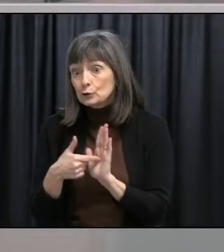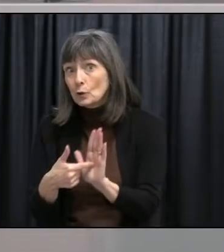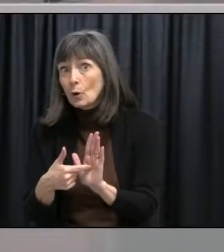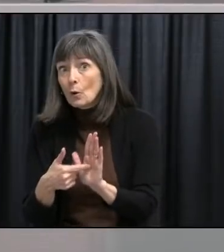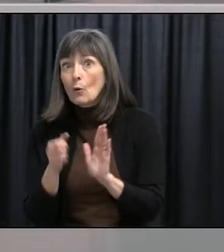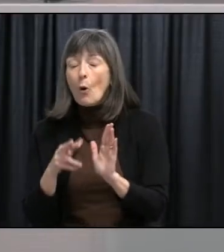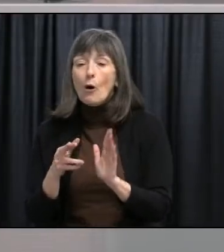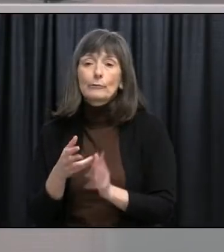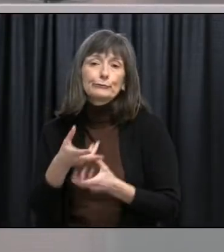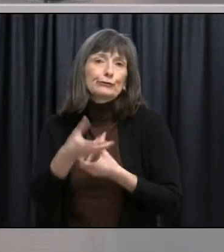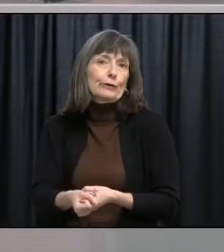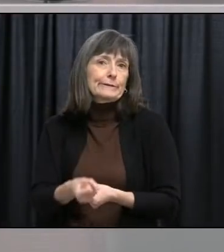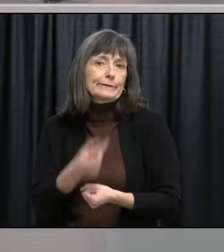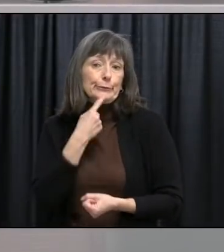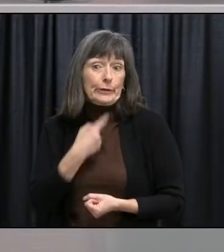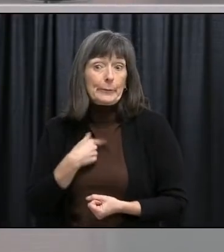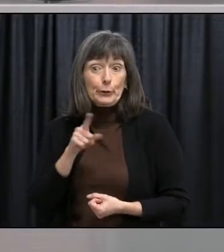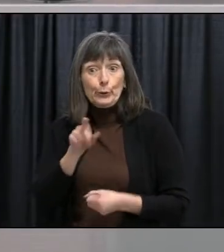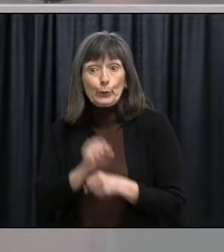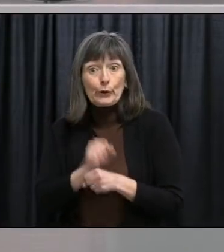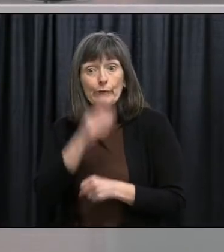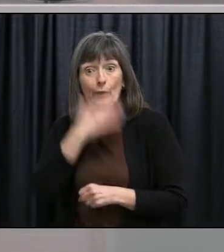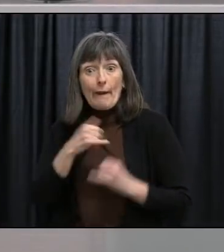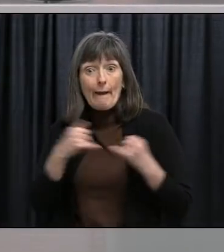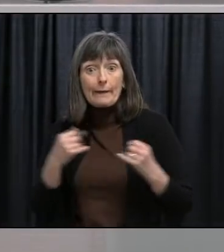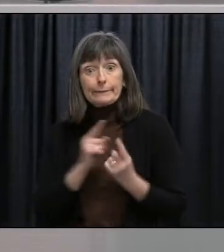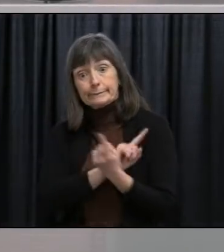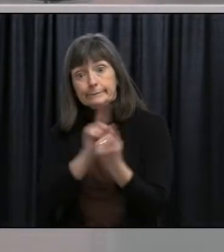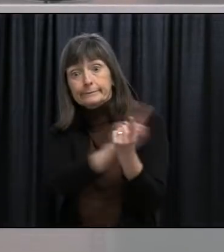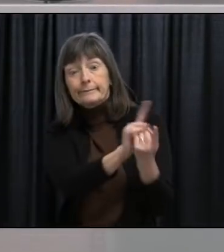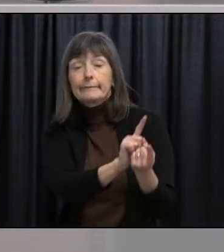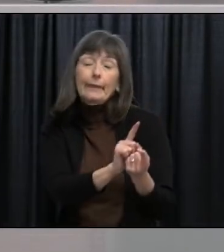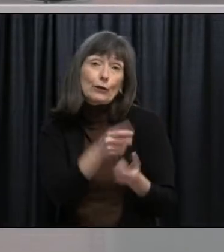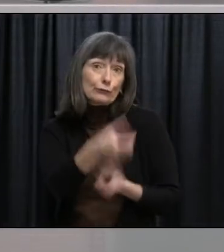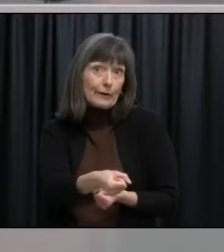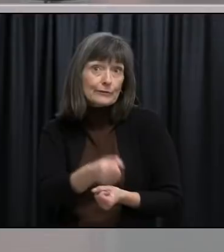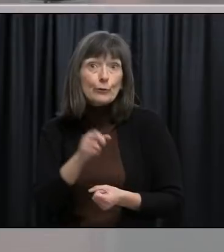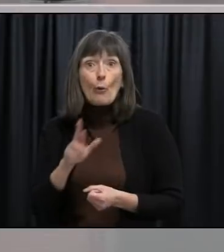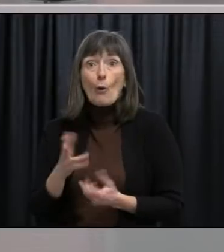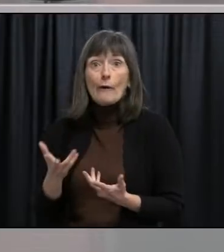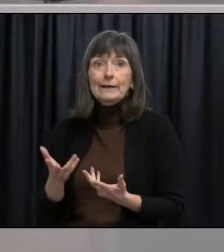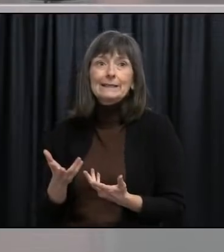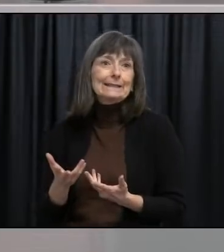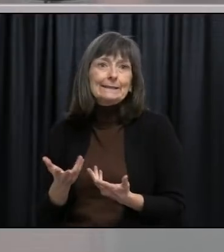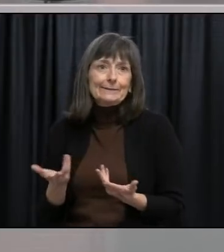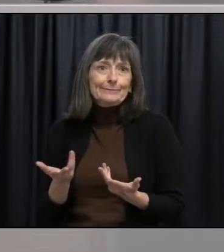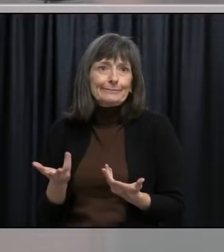honor system? So I think those are questions we're still working on.